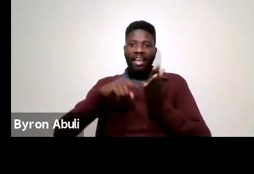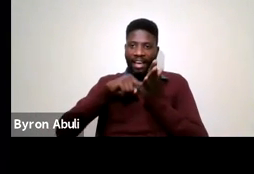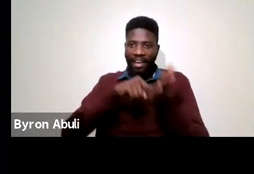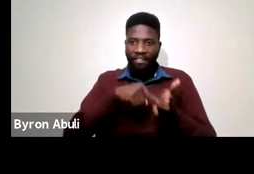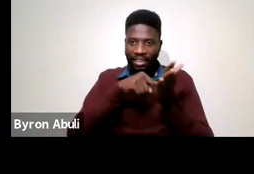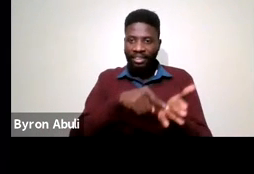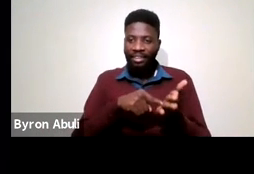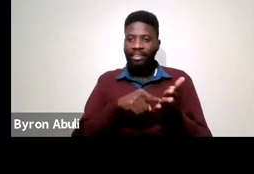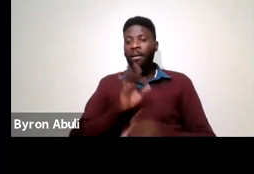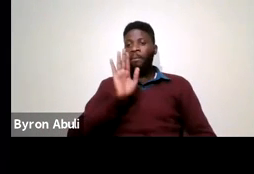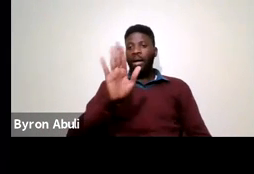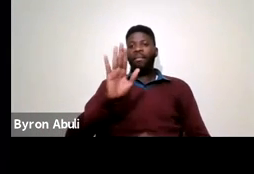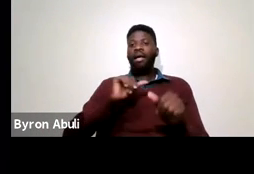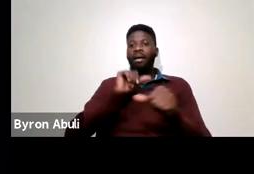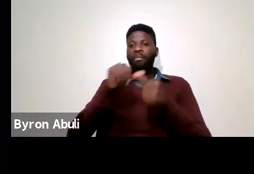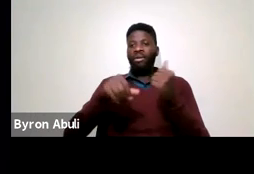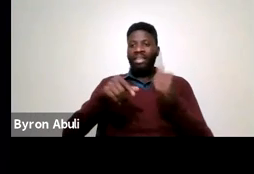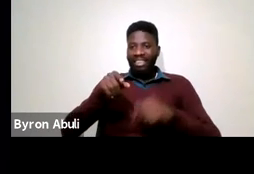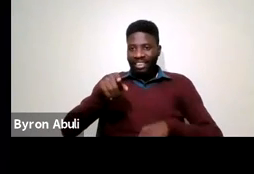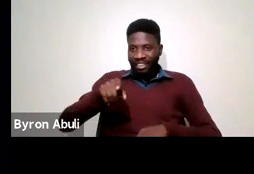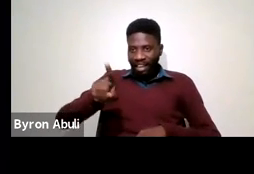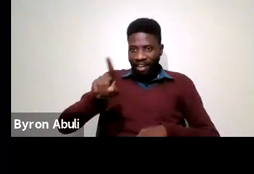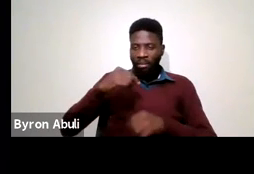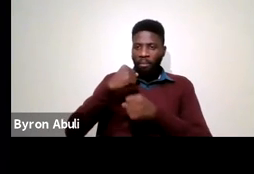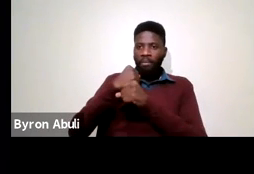she's raising about you making,